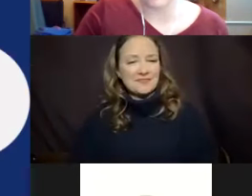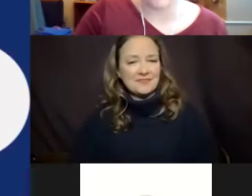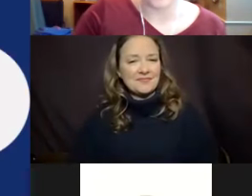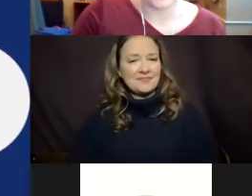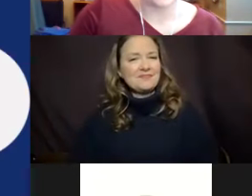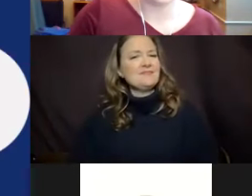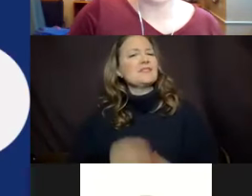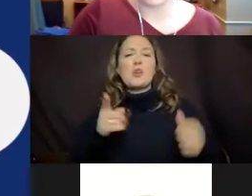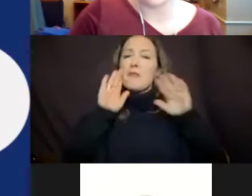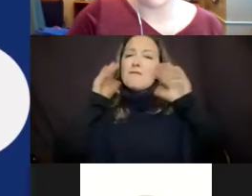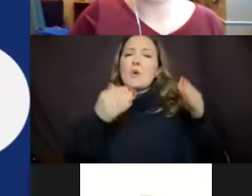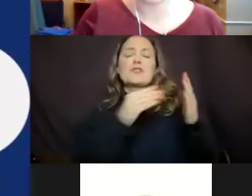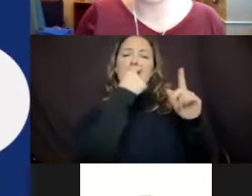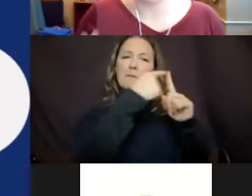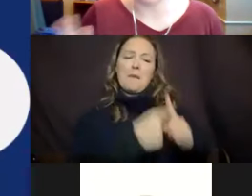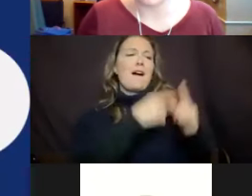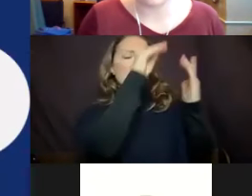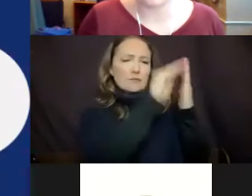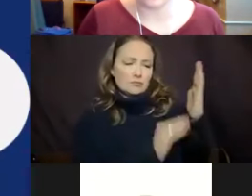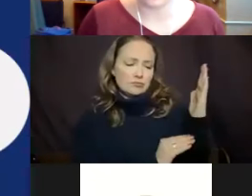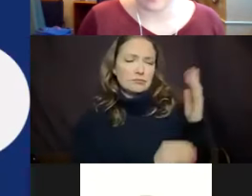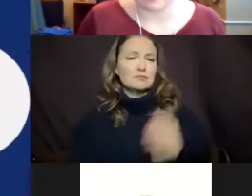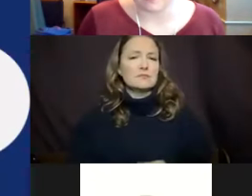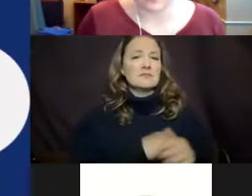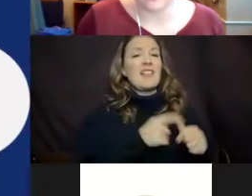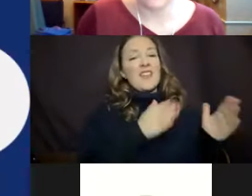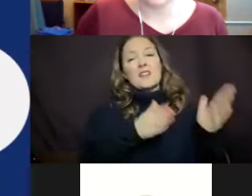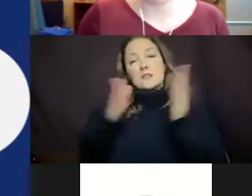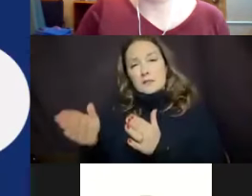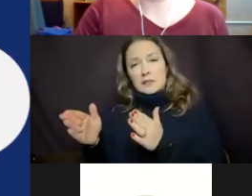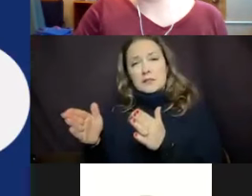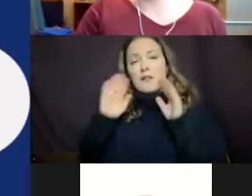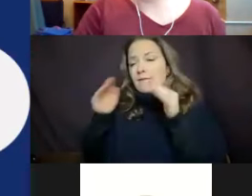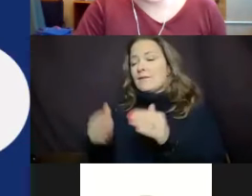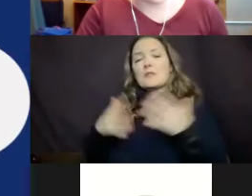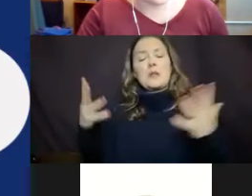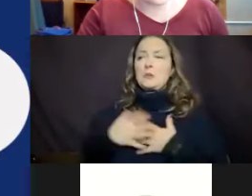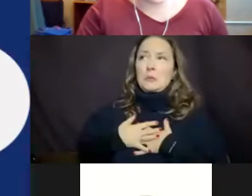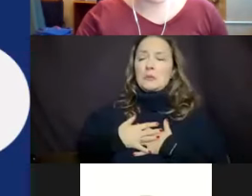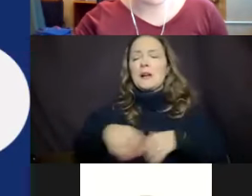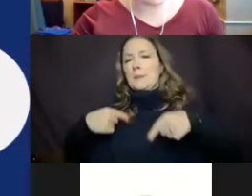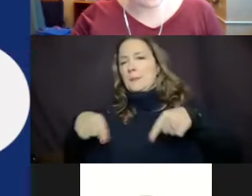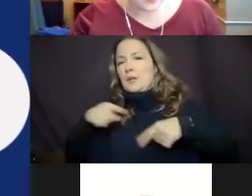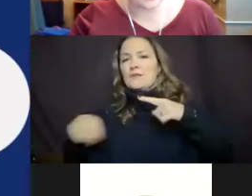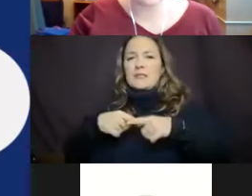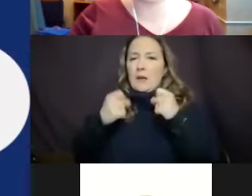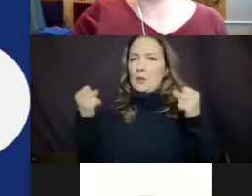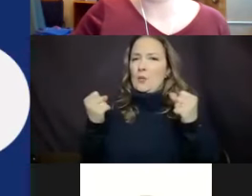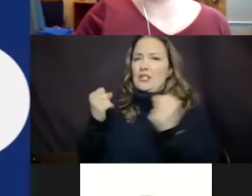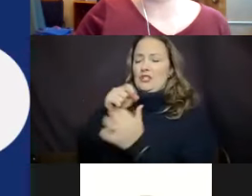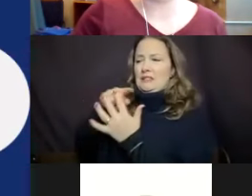worries. So you can write about what's got you nervous for this coming winter. Maybe take another look at your skills and